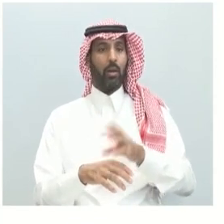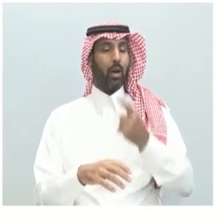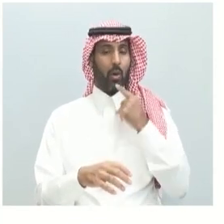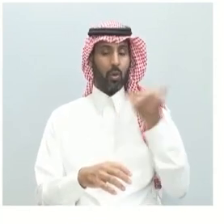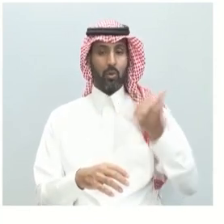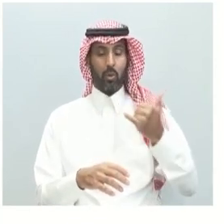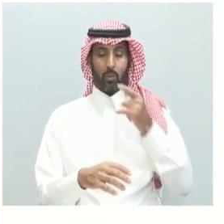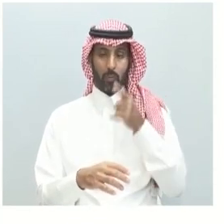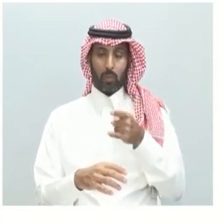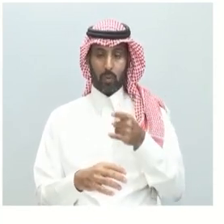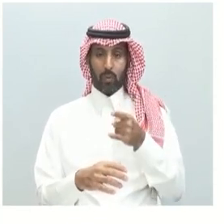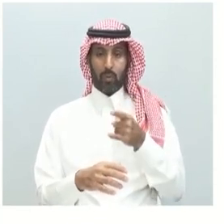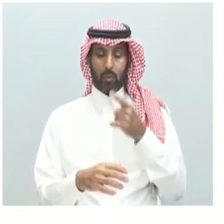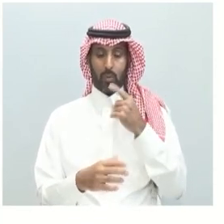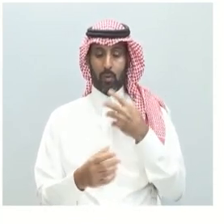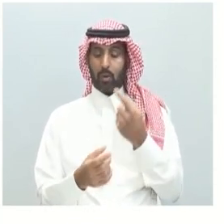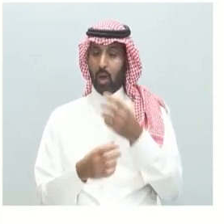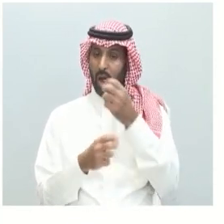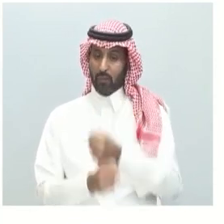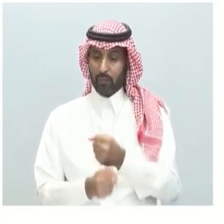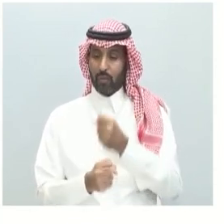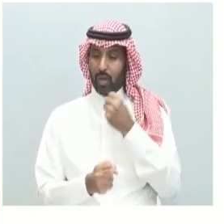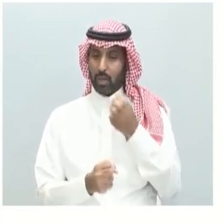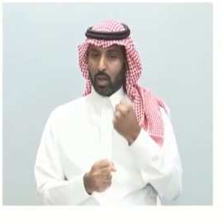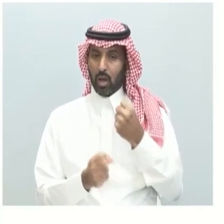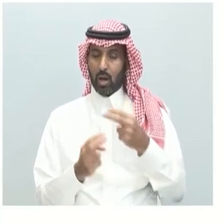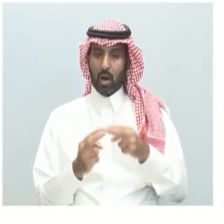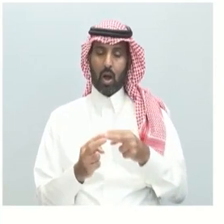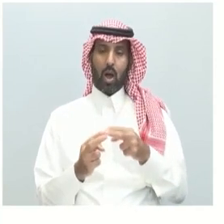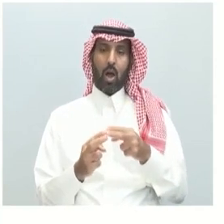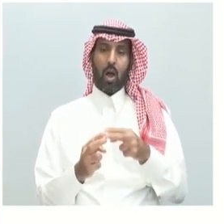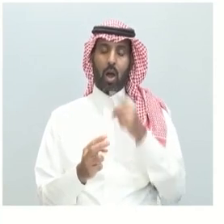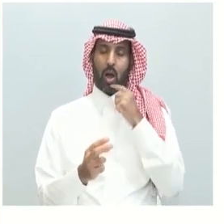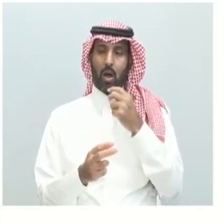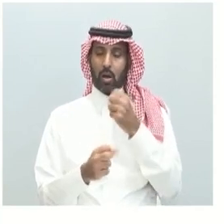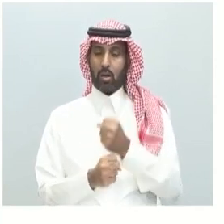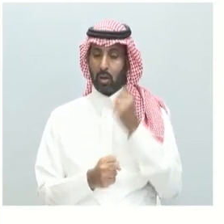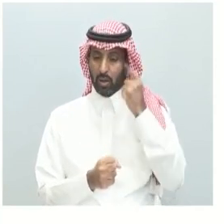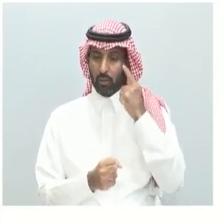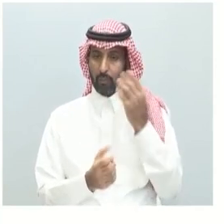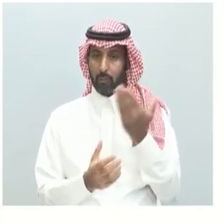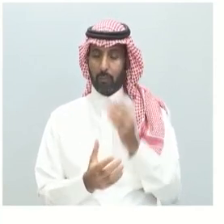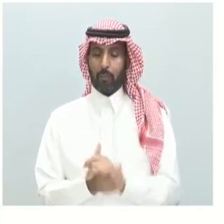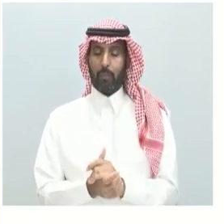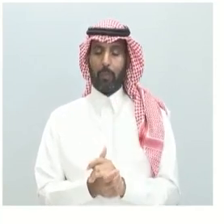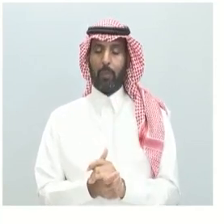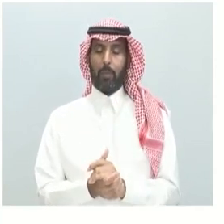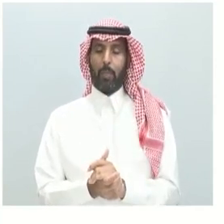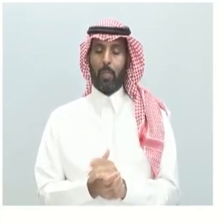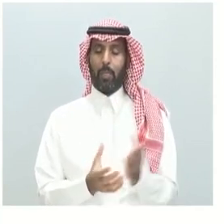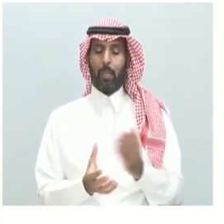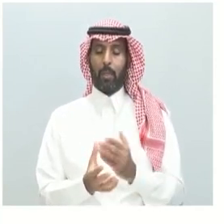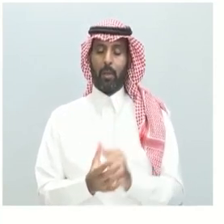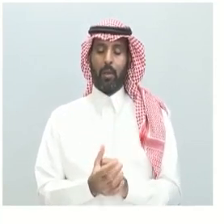important it is to conserve energy these days, and the verb is realize. So the answer is